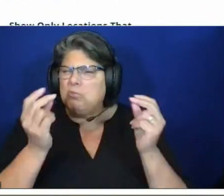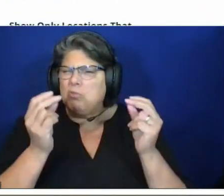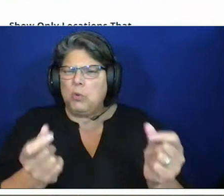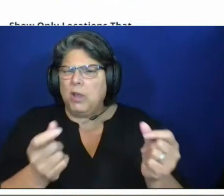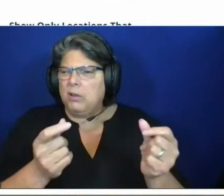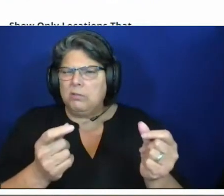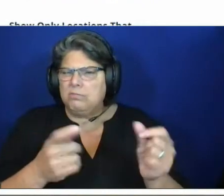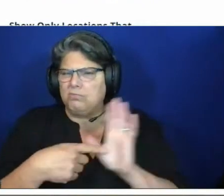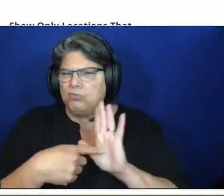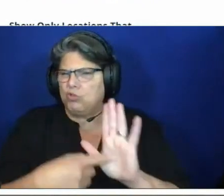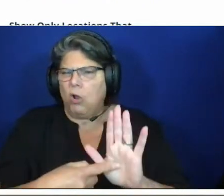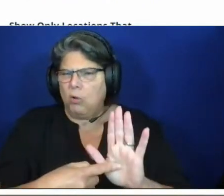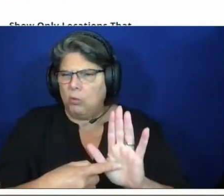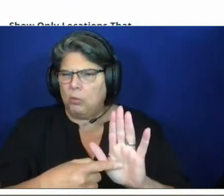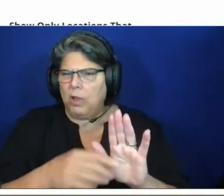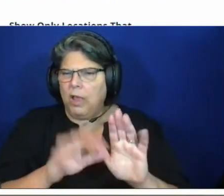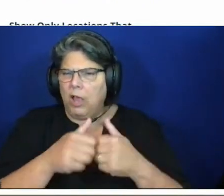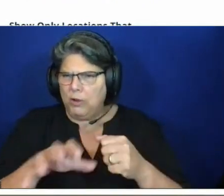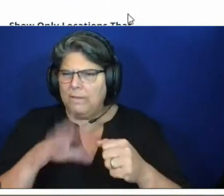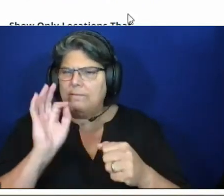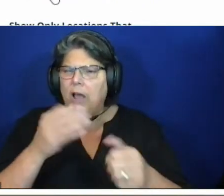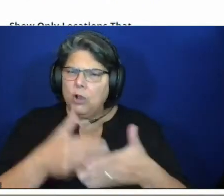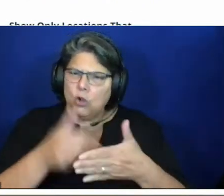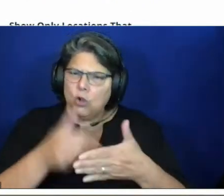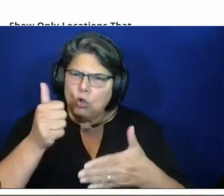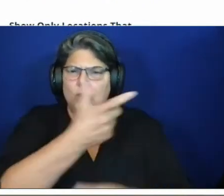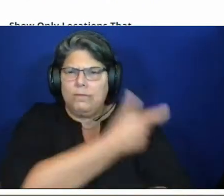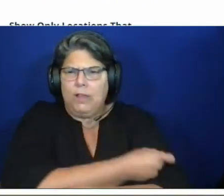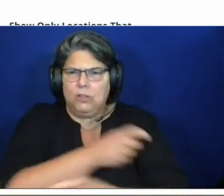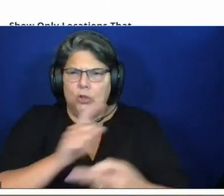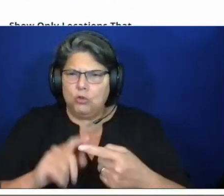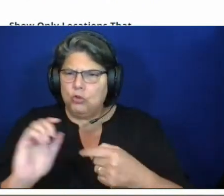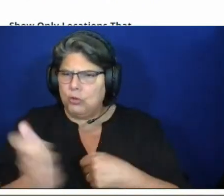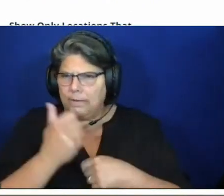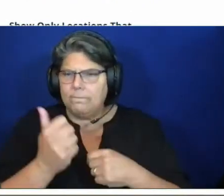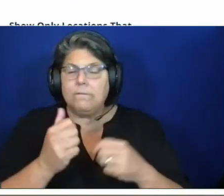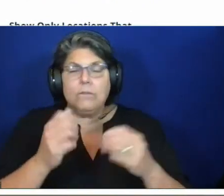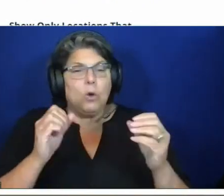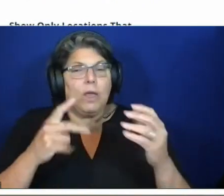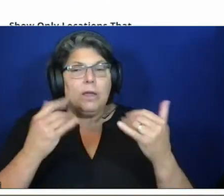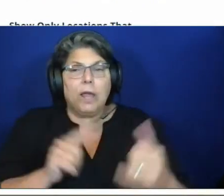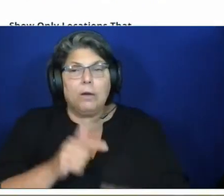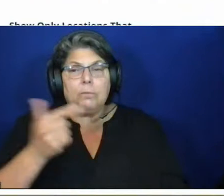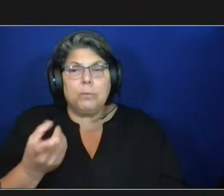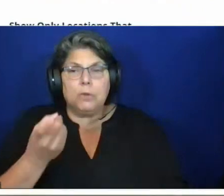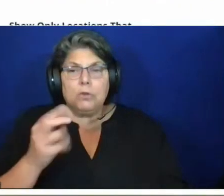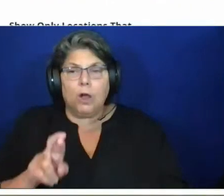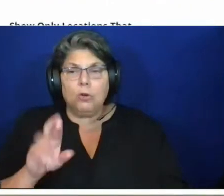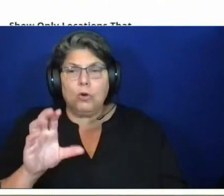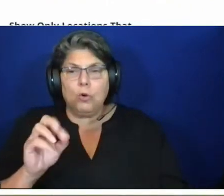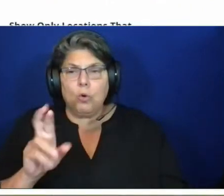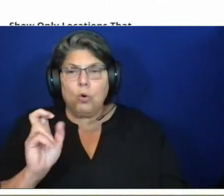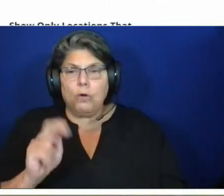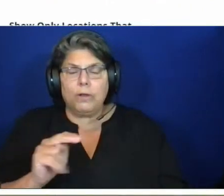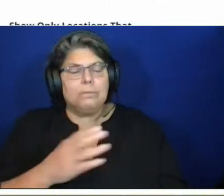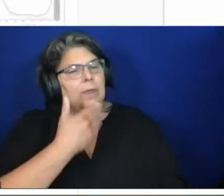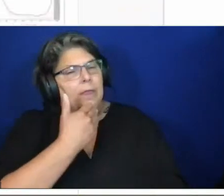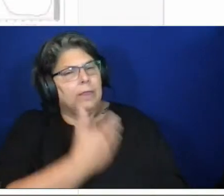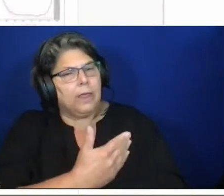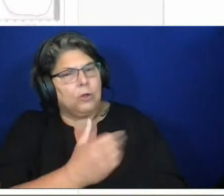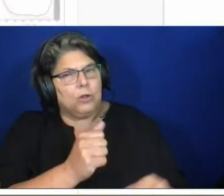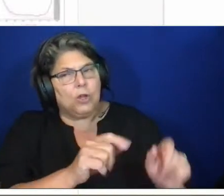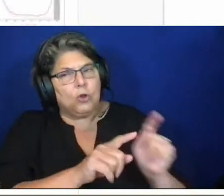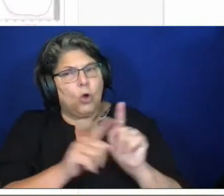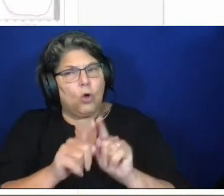of how you can find the closest vaccine to you. And I'll turn it back over to you, Dr. Coren. Thank you. And then could you also put up